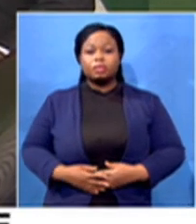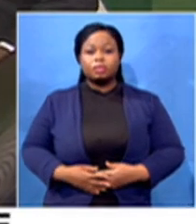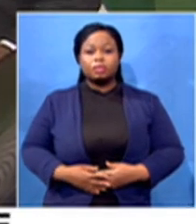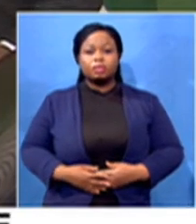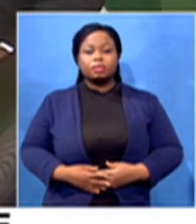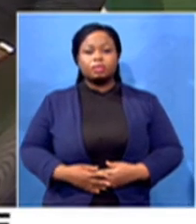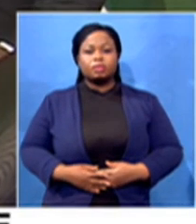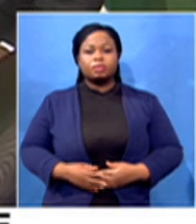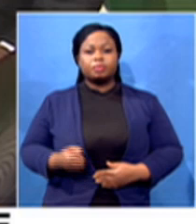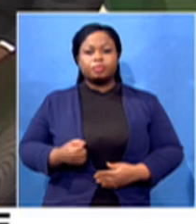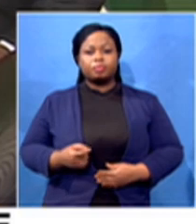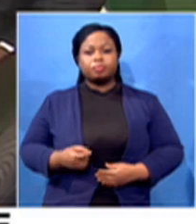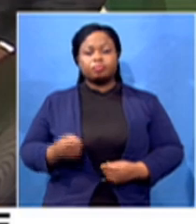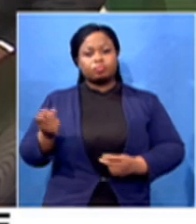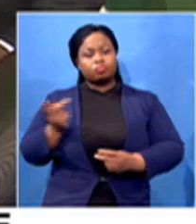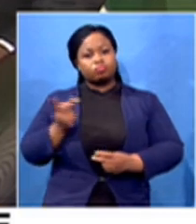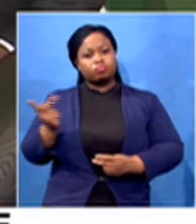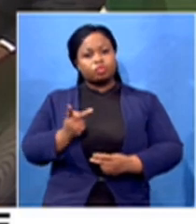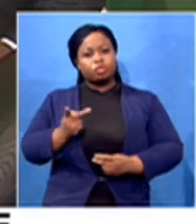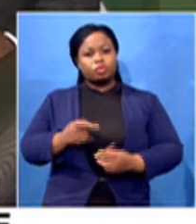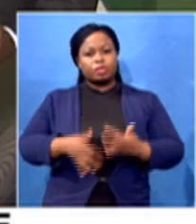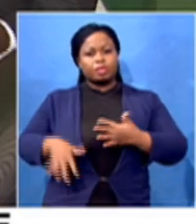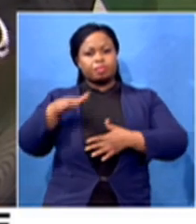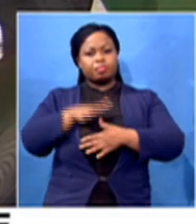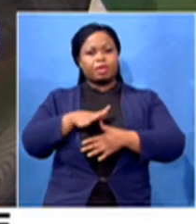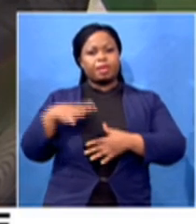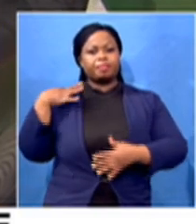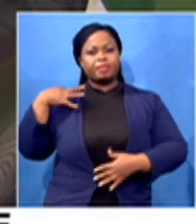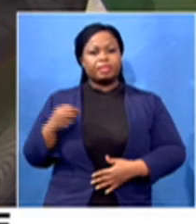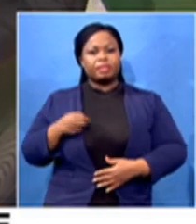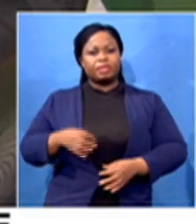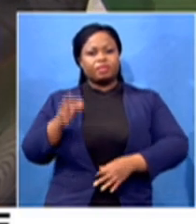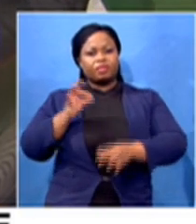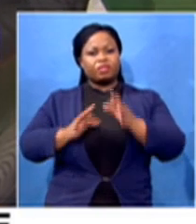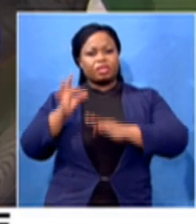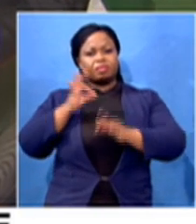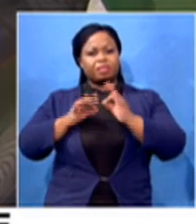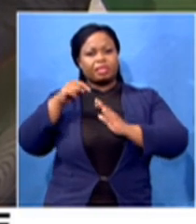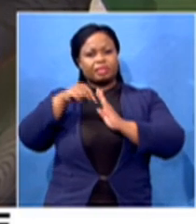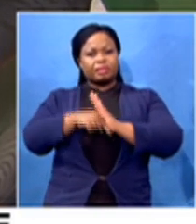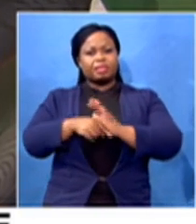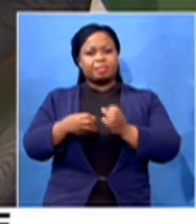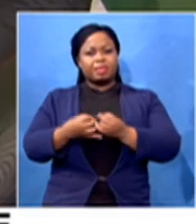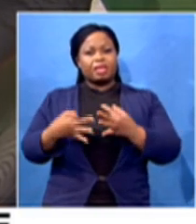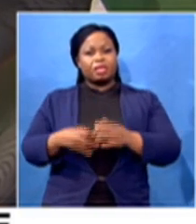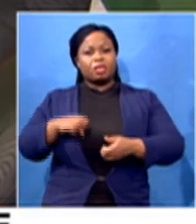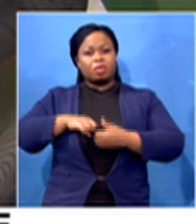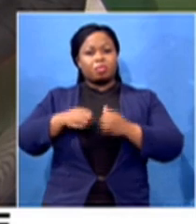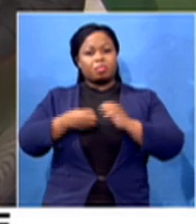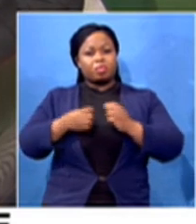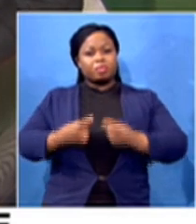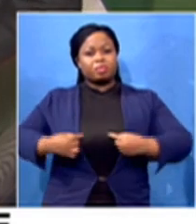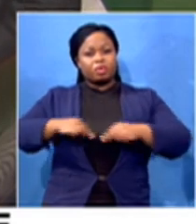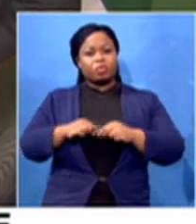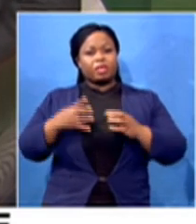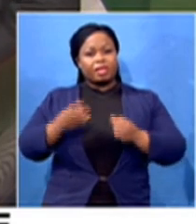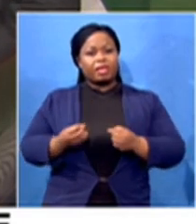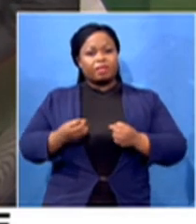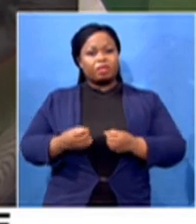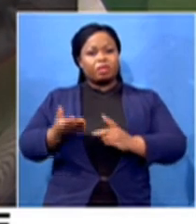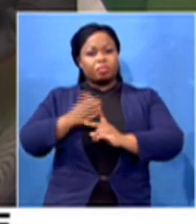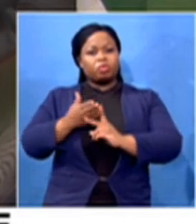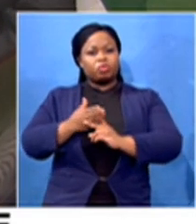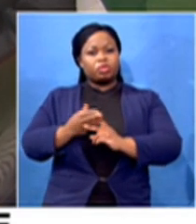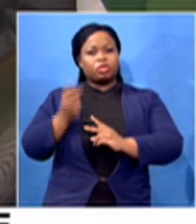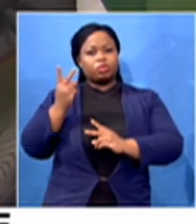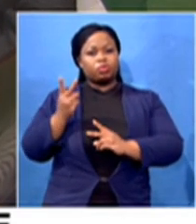you and Prime Minister have outlined very succinctly the problem that lies in terms of immigration between the two countries.